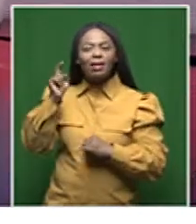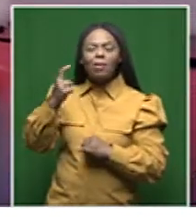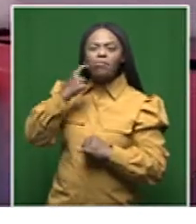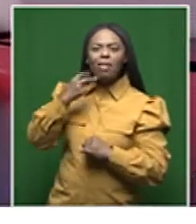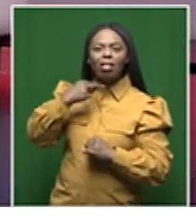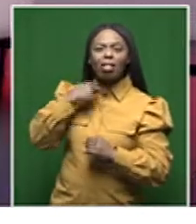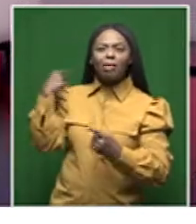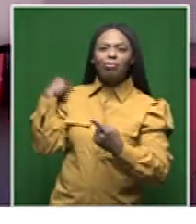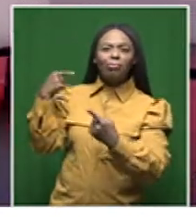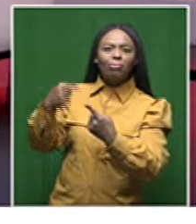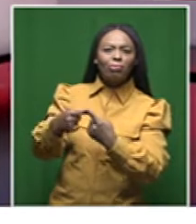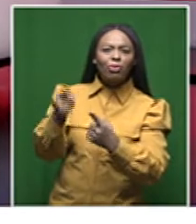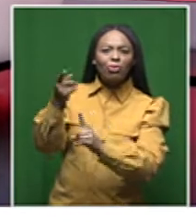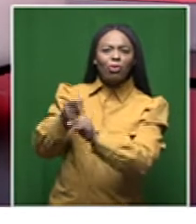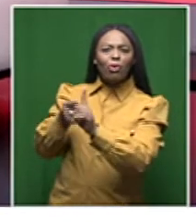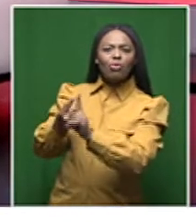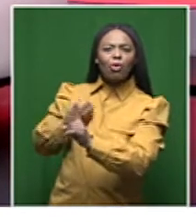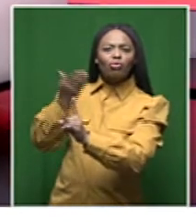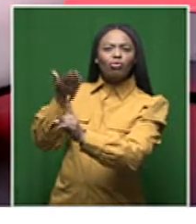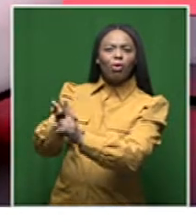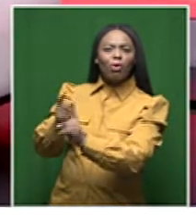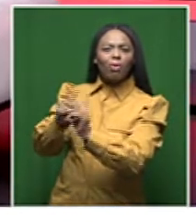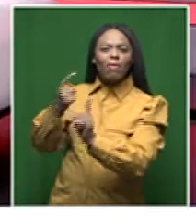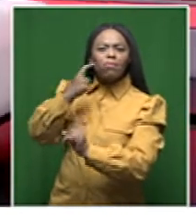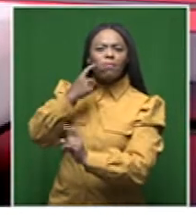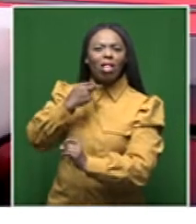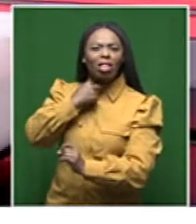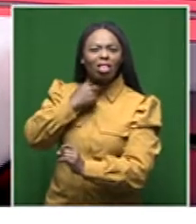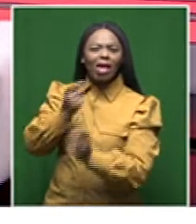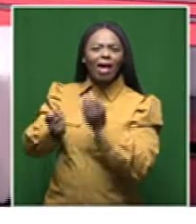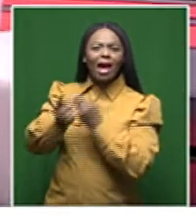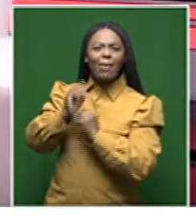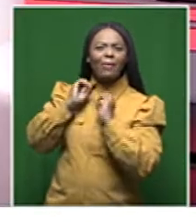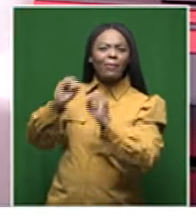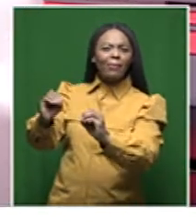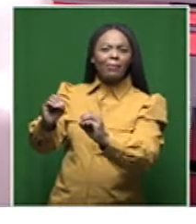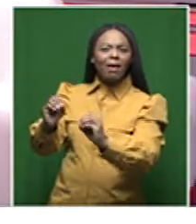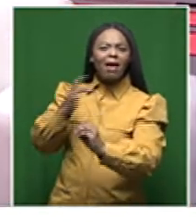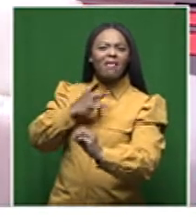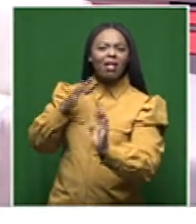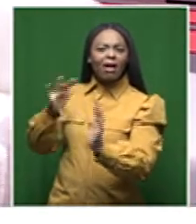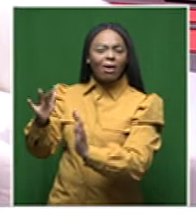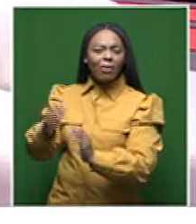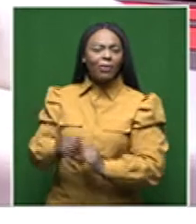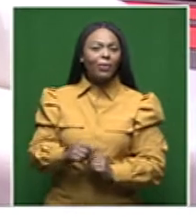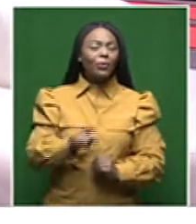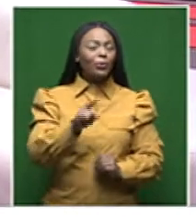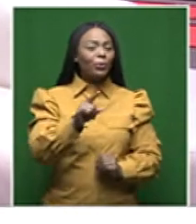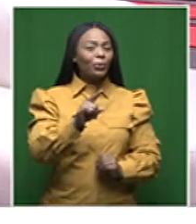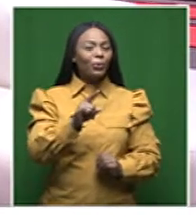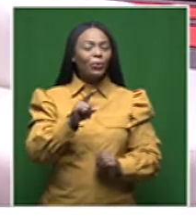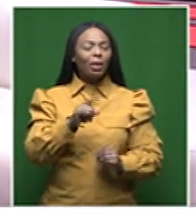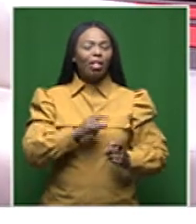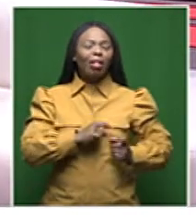journey. Here you are, young woman, you want to get pregnant, it's just not happening. What was that for you? Sure. It broke everything in